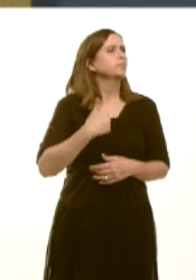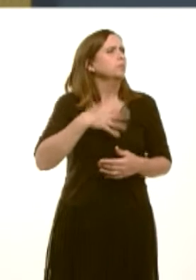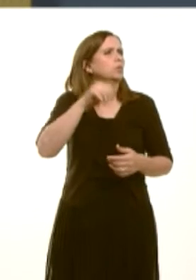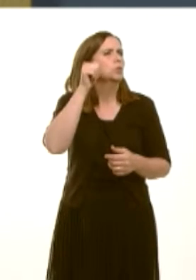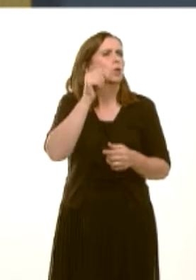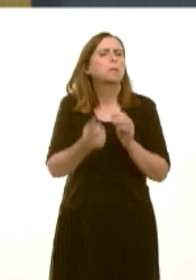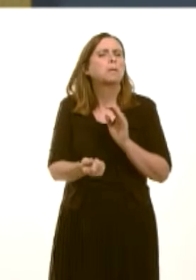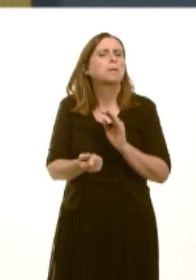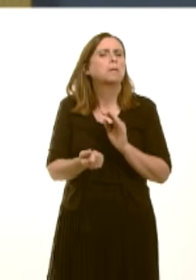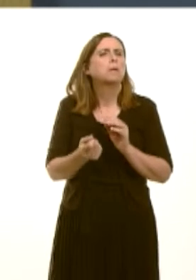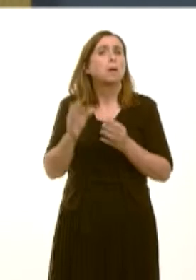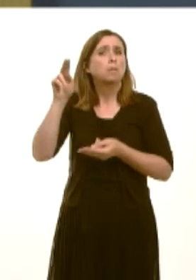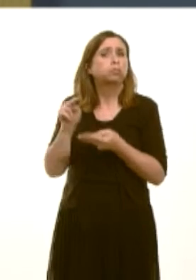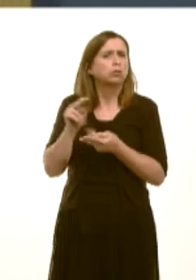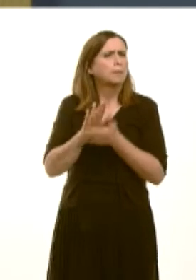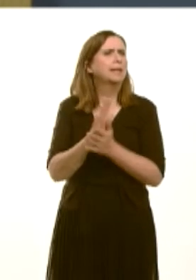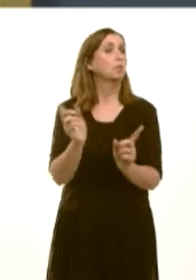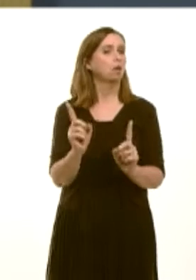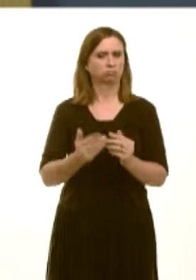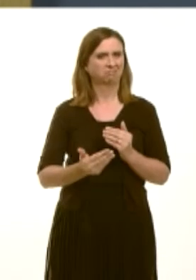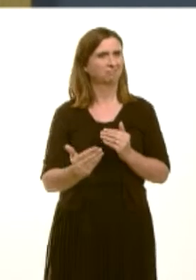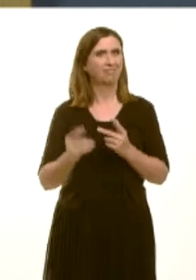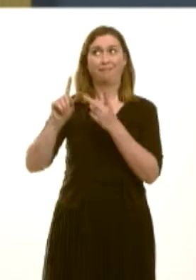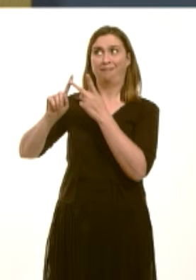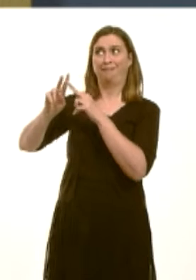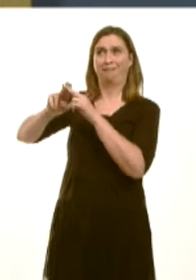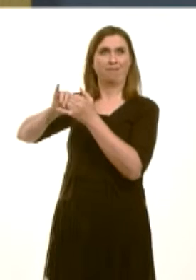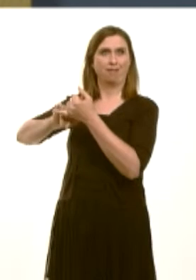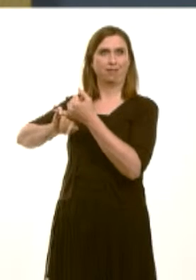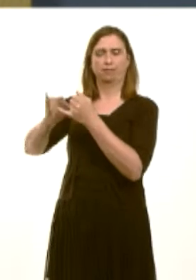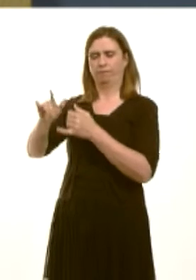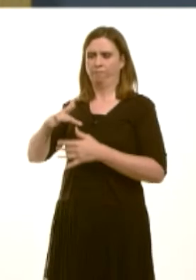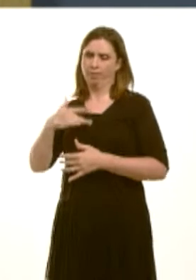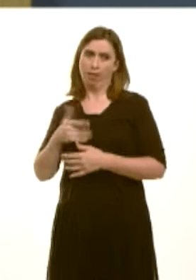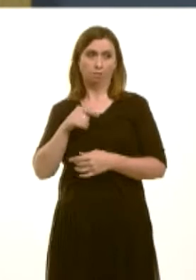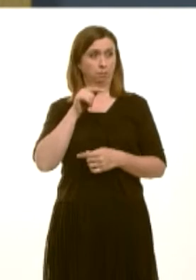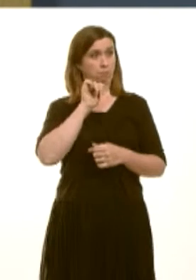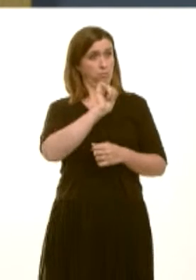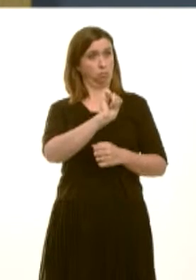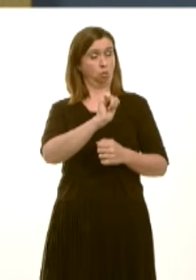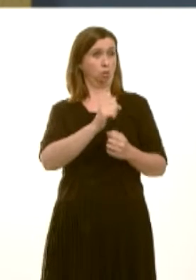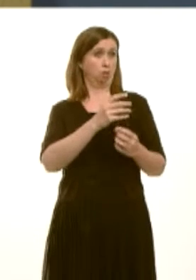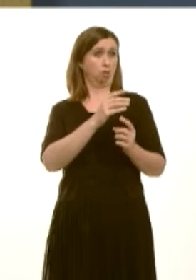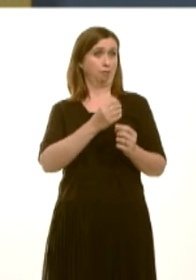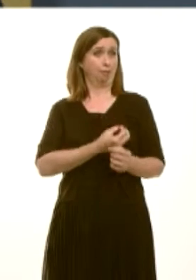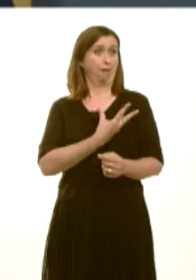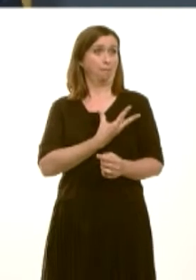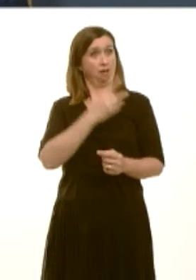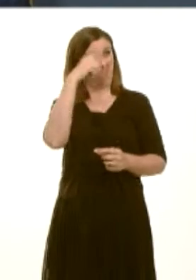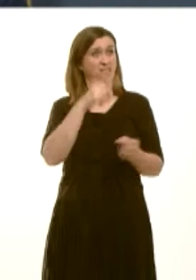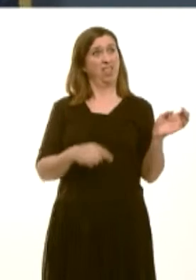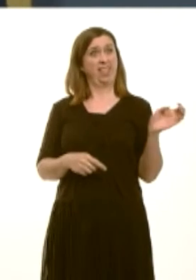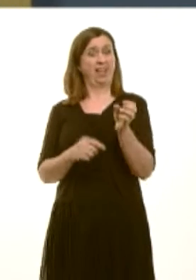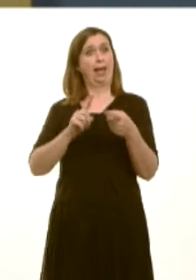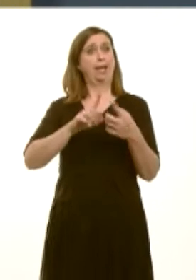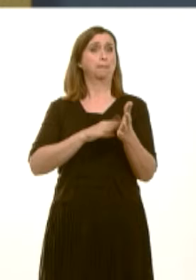of course. Now, the IFS have estimated that under your leader Ed Miliband's plans, if he were to come into government, that there will